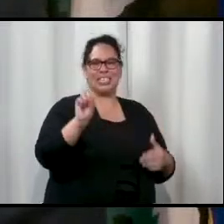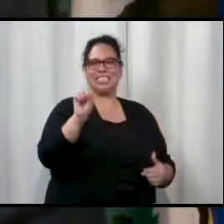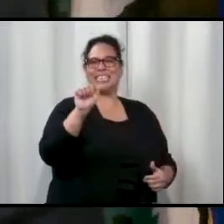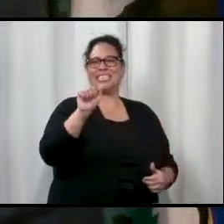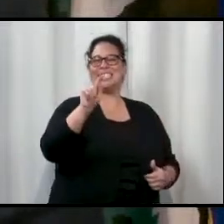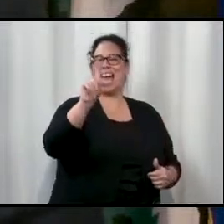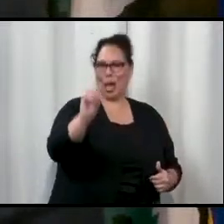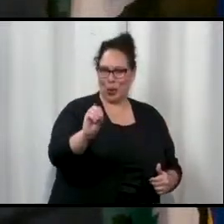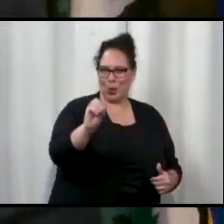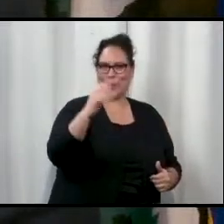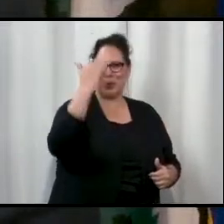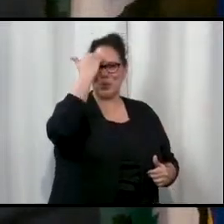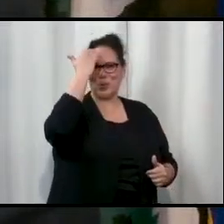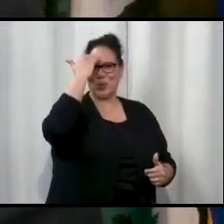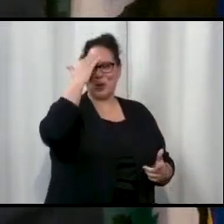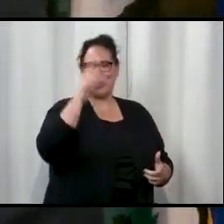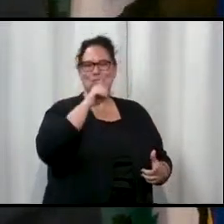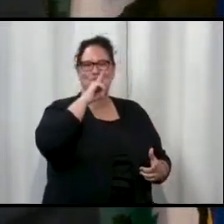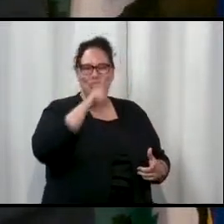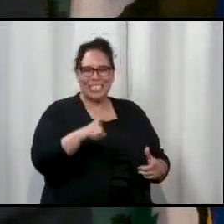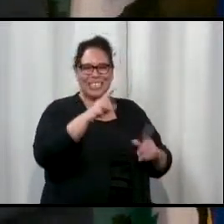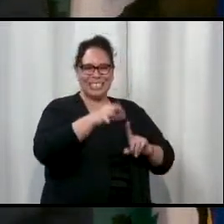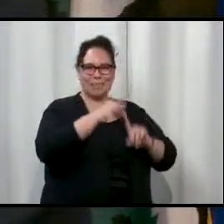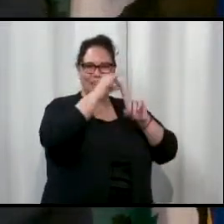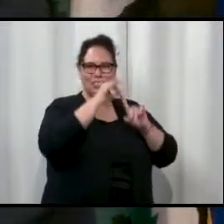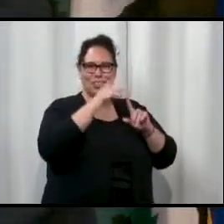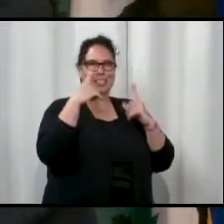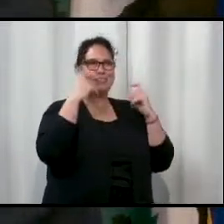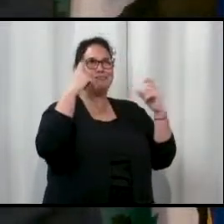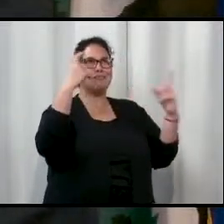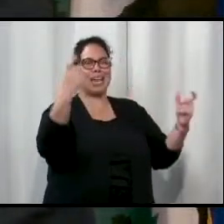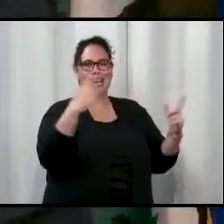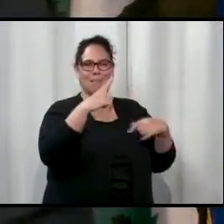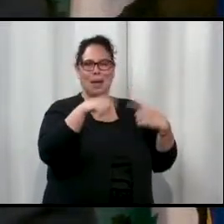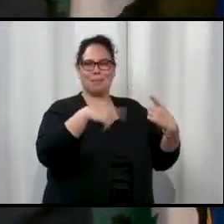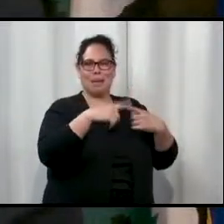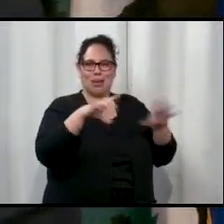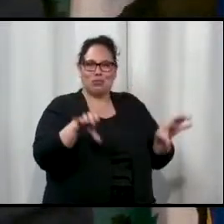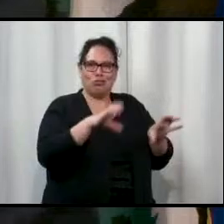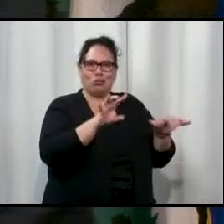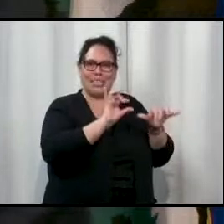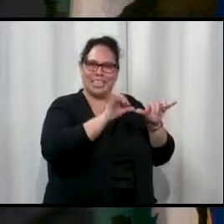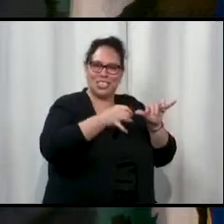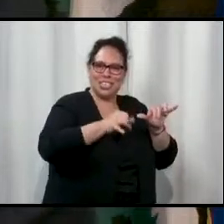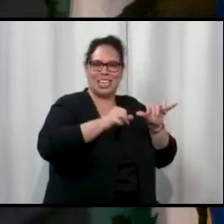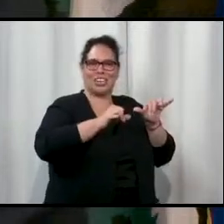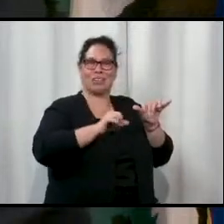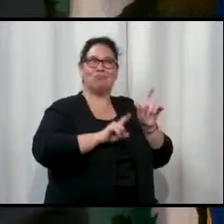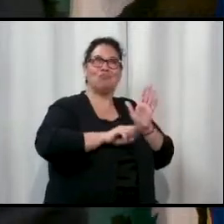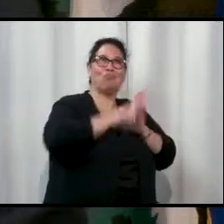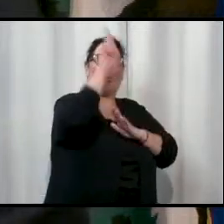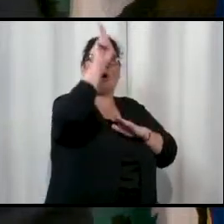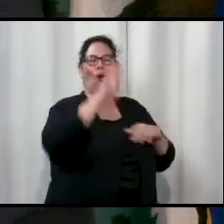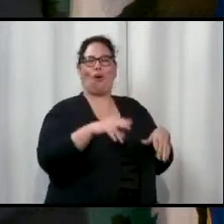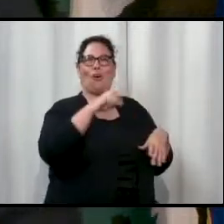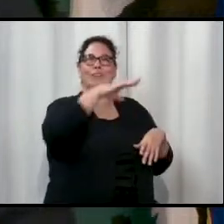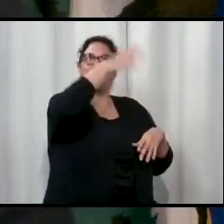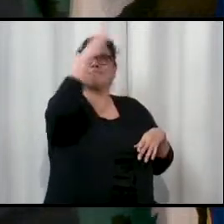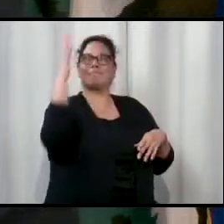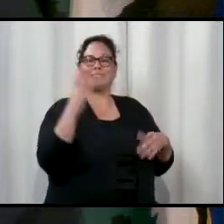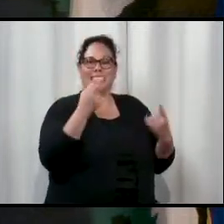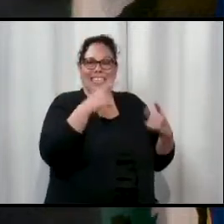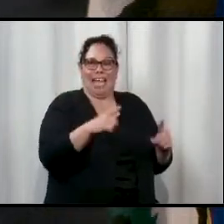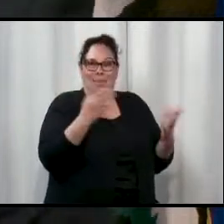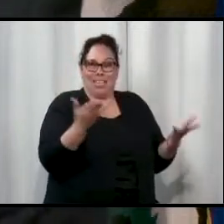and I think it's really special that they can dream about doing engineering and space and all that, and it's happening right there in the community. It makes